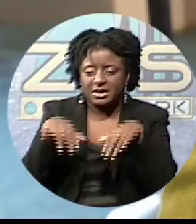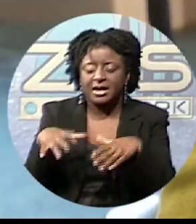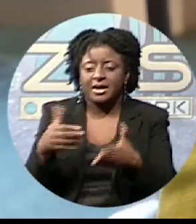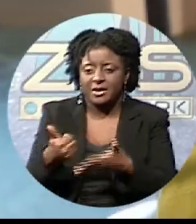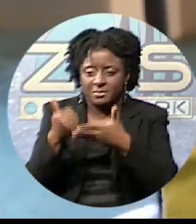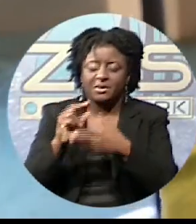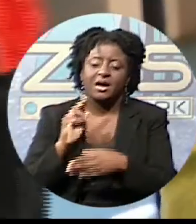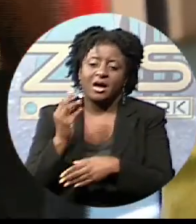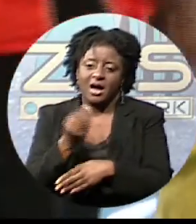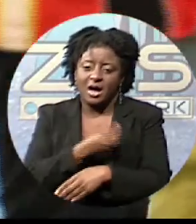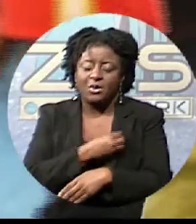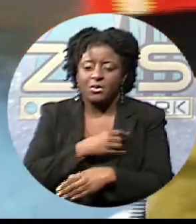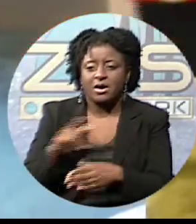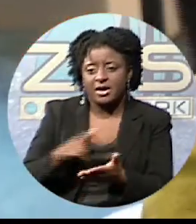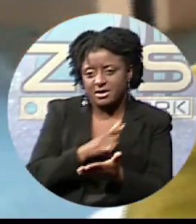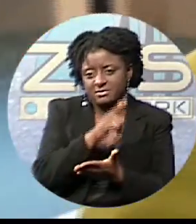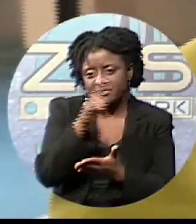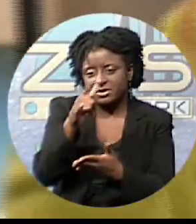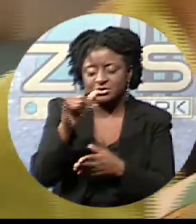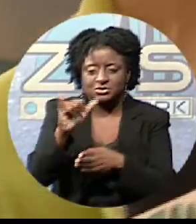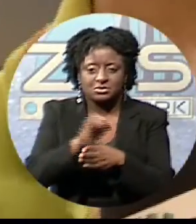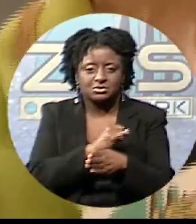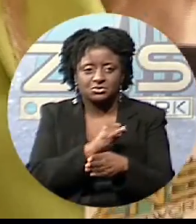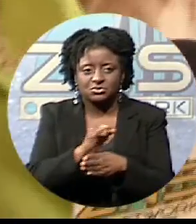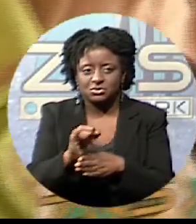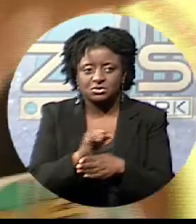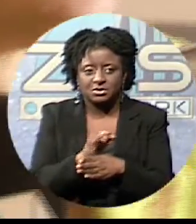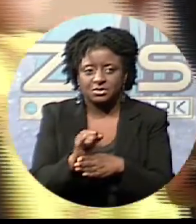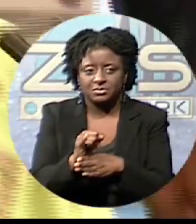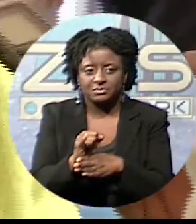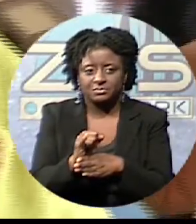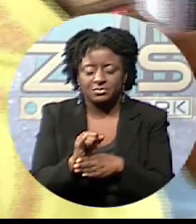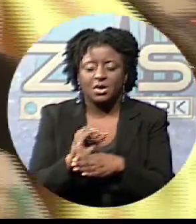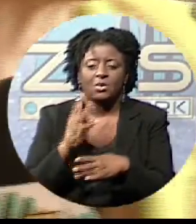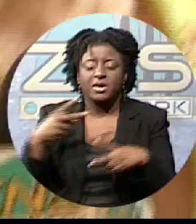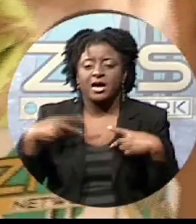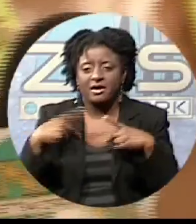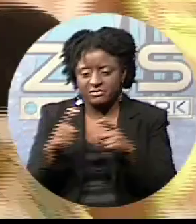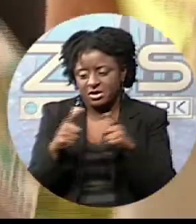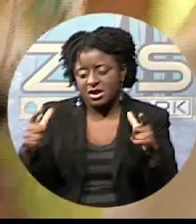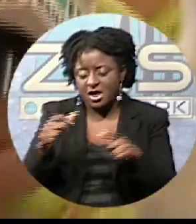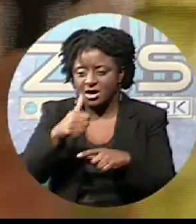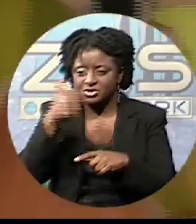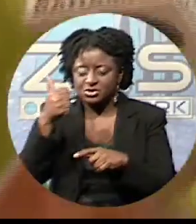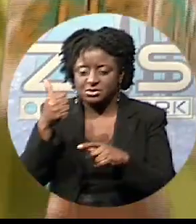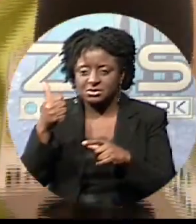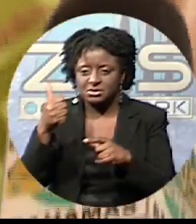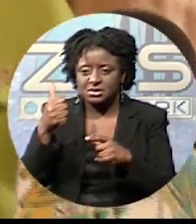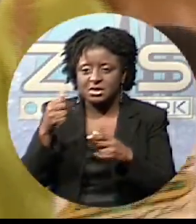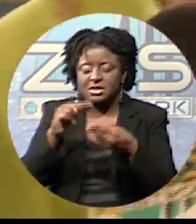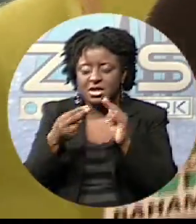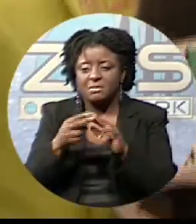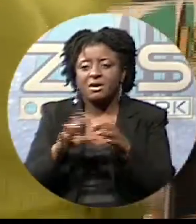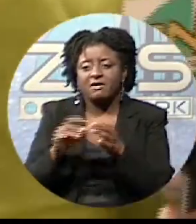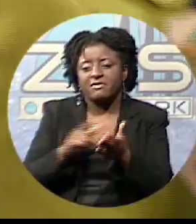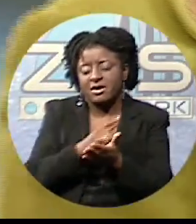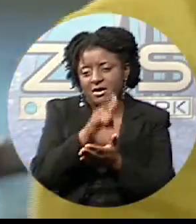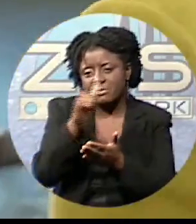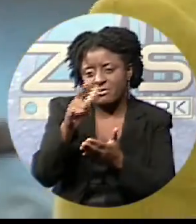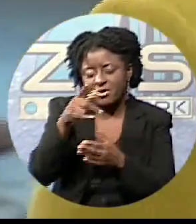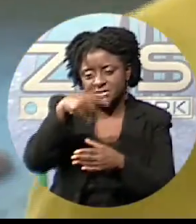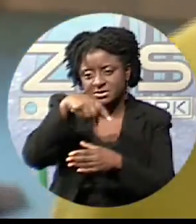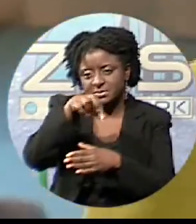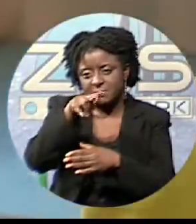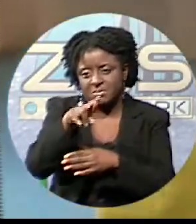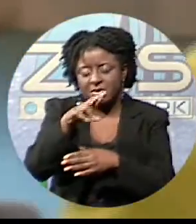aviation sector. You heard we have the largest amount of airports per cap. I mean, and it's all public funded by the Treasury